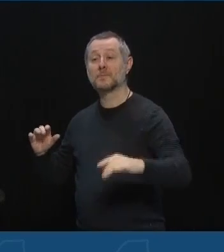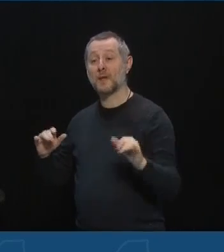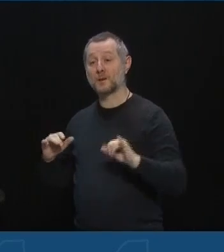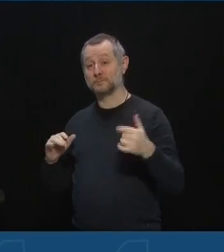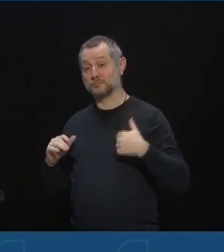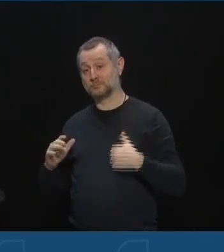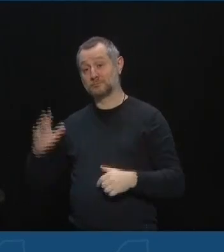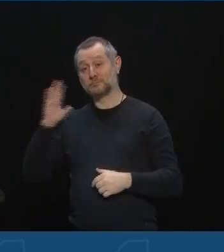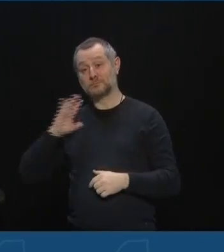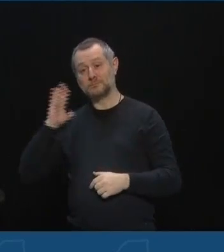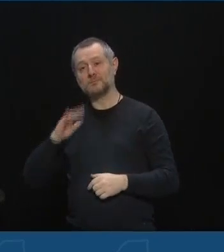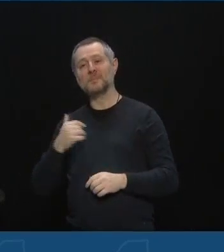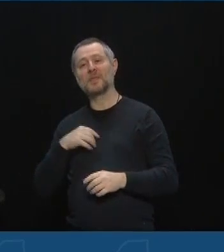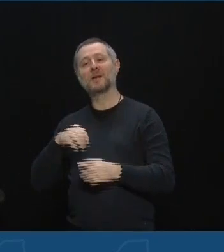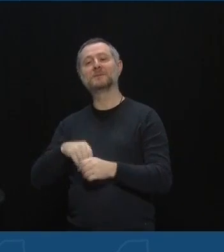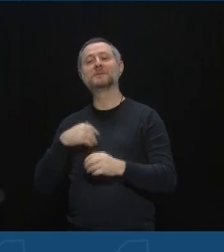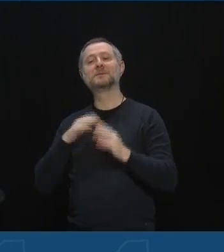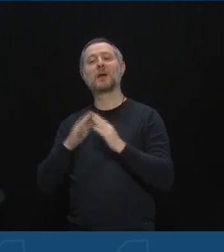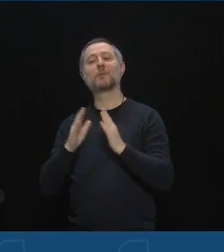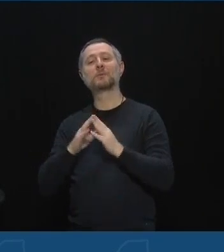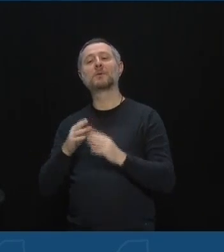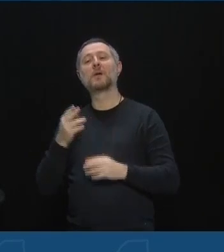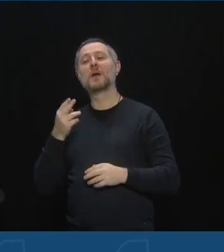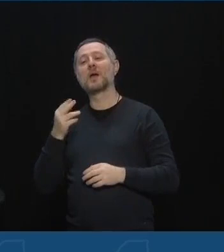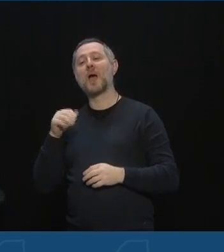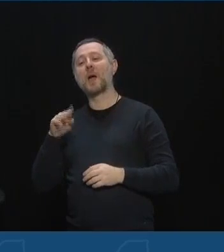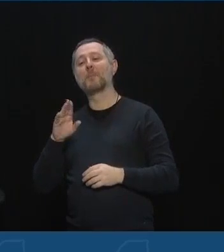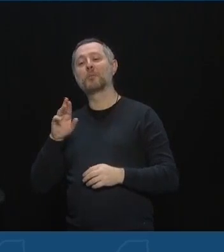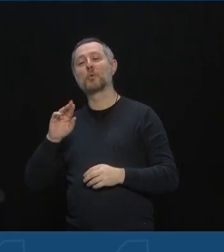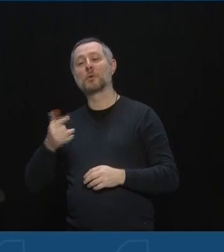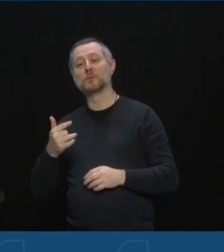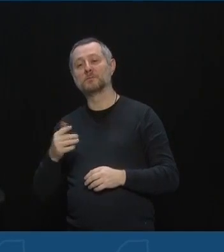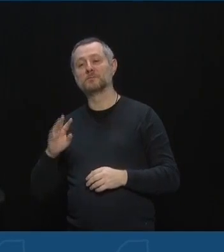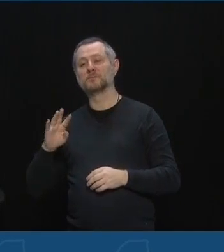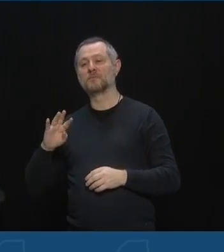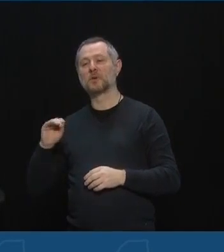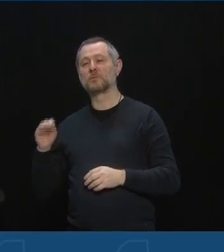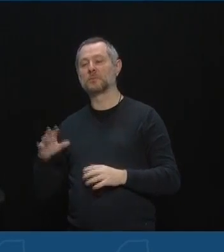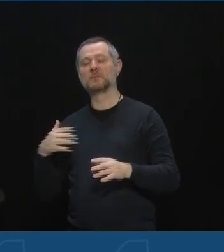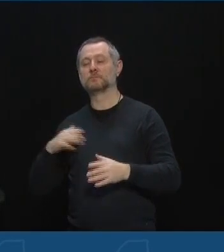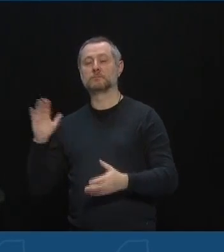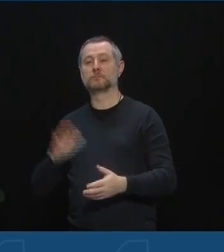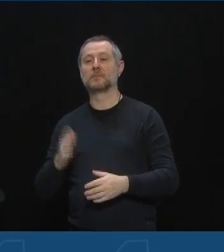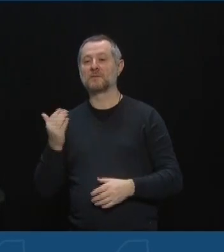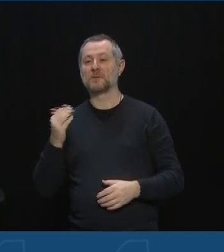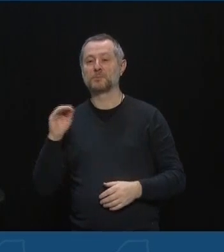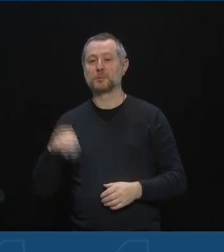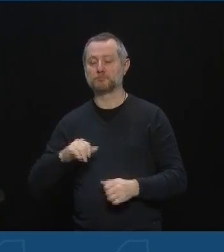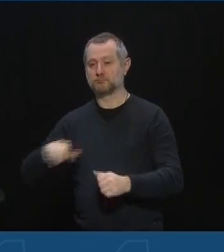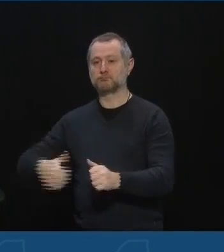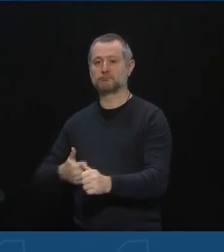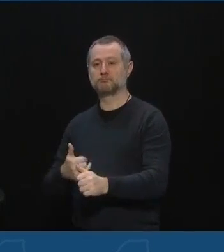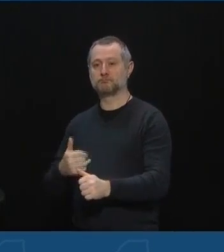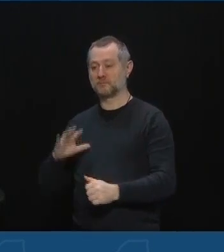member in the town of Hamburg, 15%, because if we get hit again, I want New Yorkers to know that